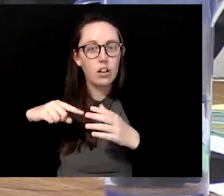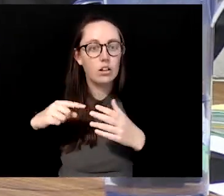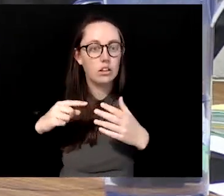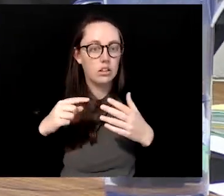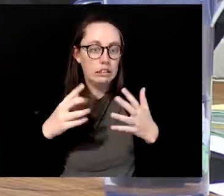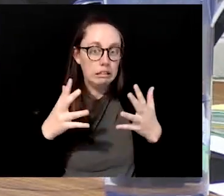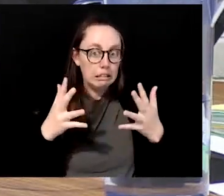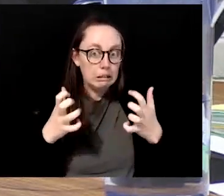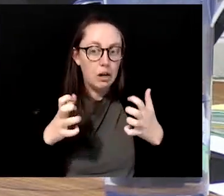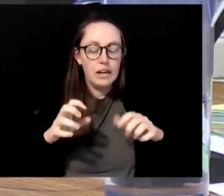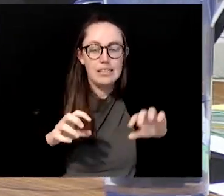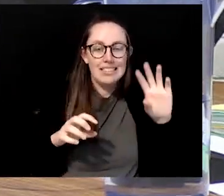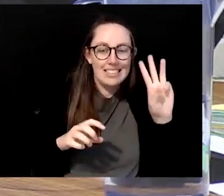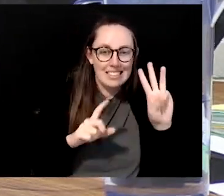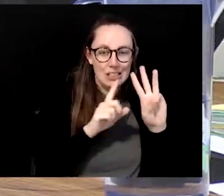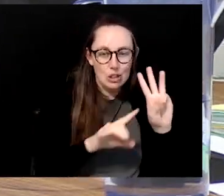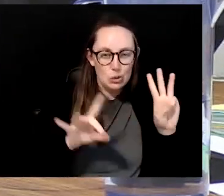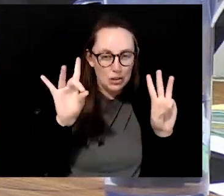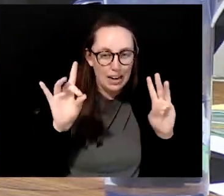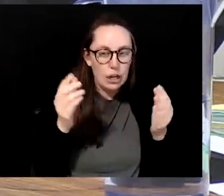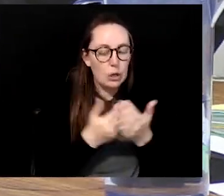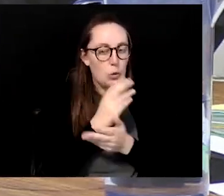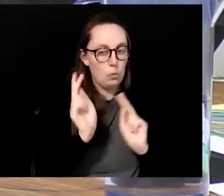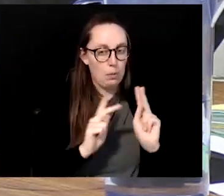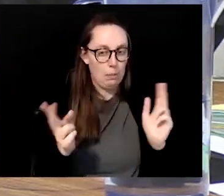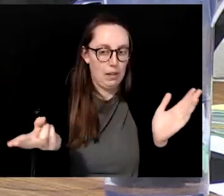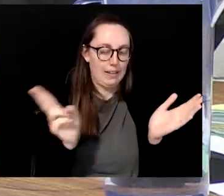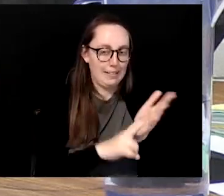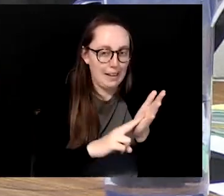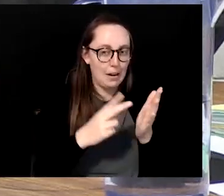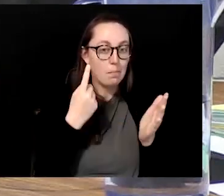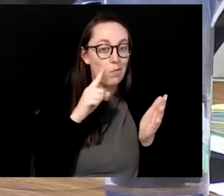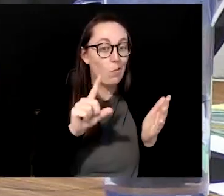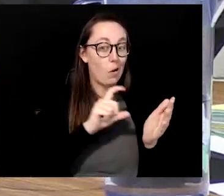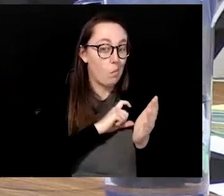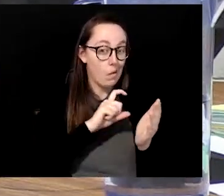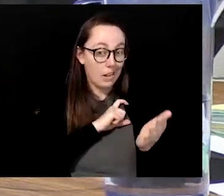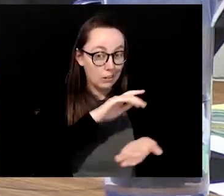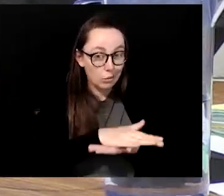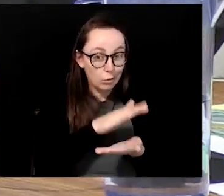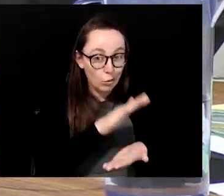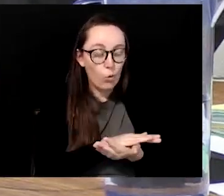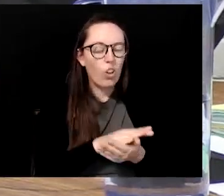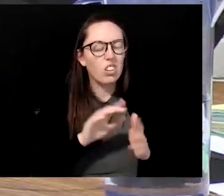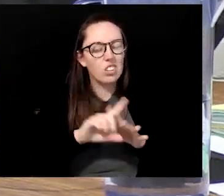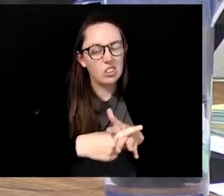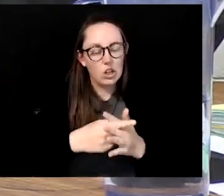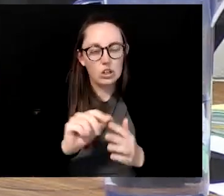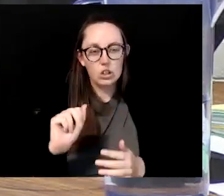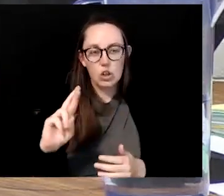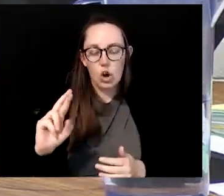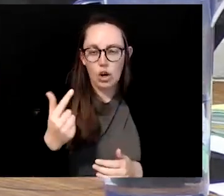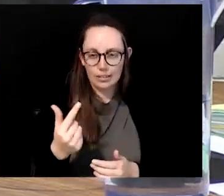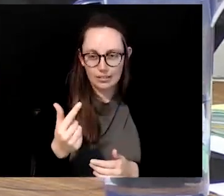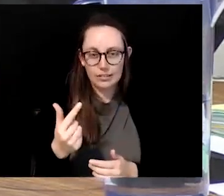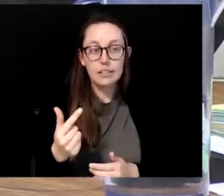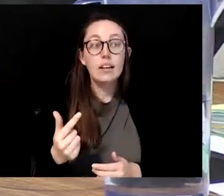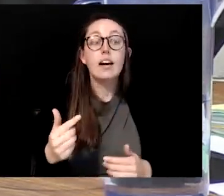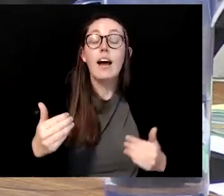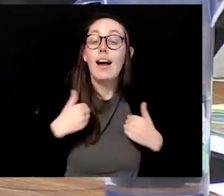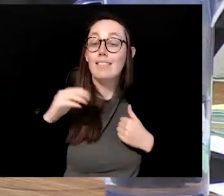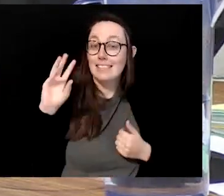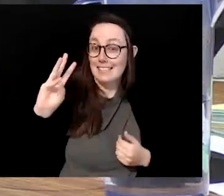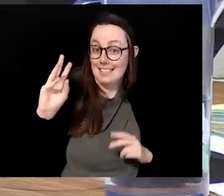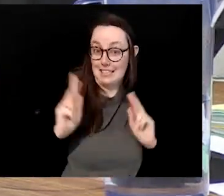Academy they currently have six applicants in the processing phase of their prerequisites for hire going through